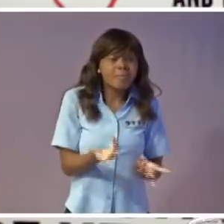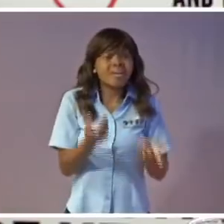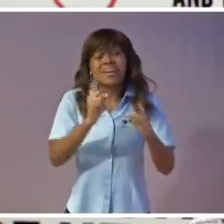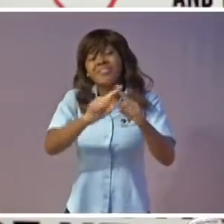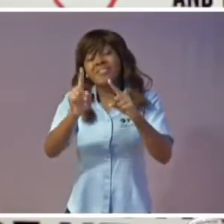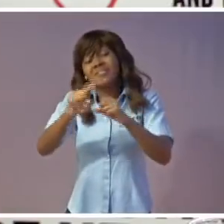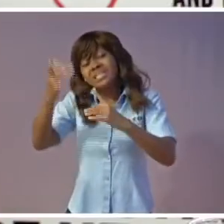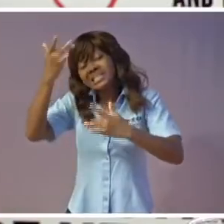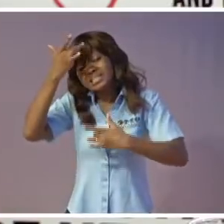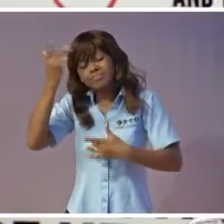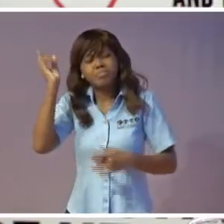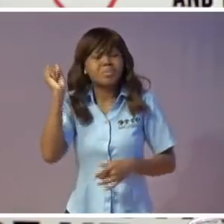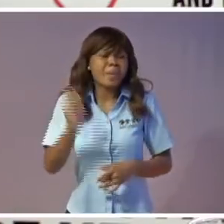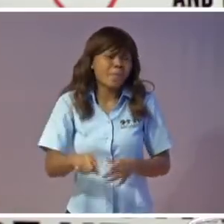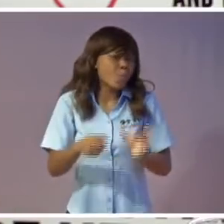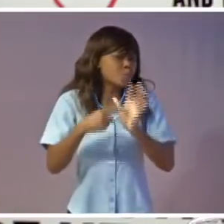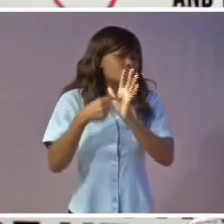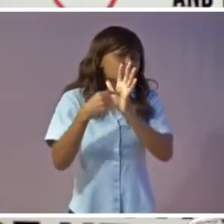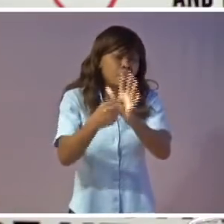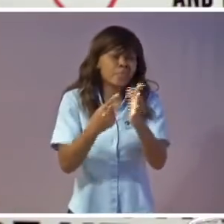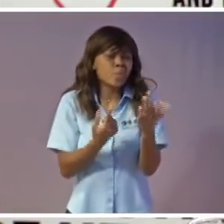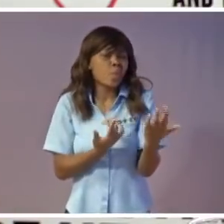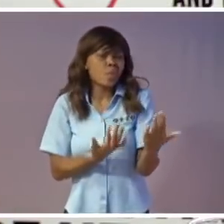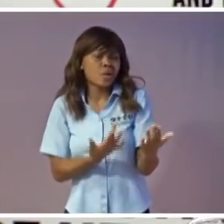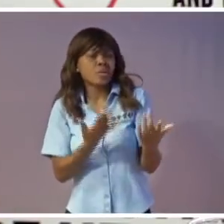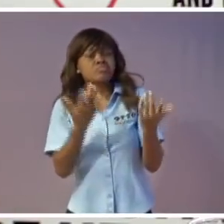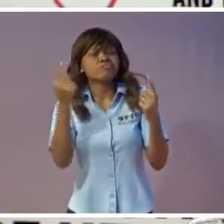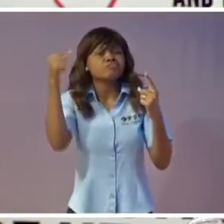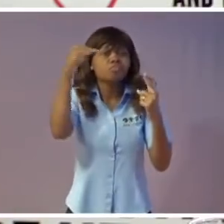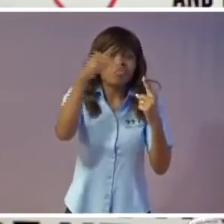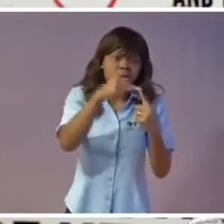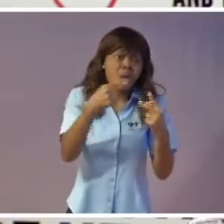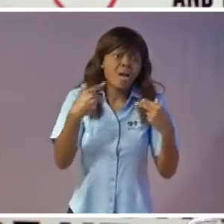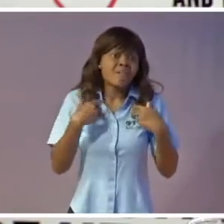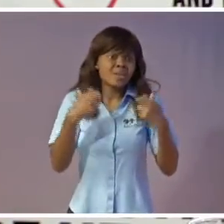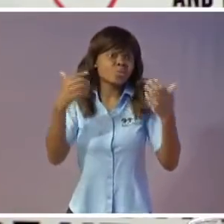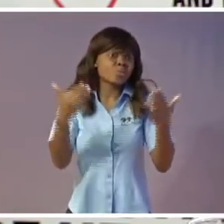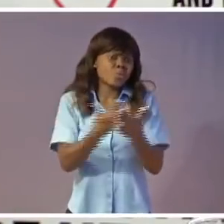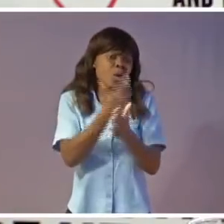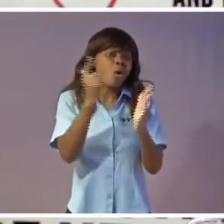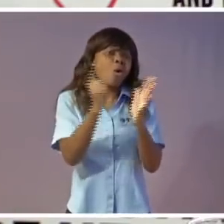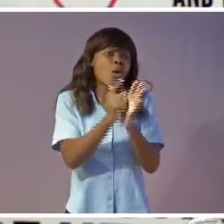until the legislation comes around. So I hope we have answered your two questions.